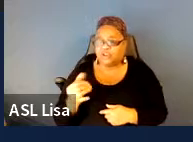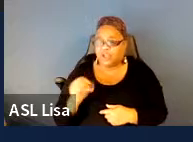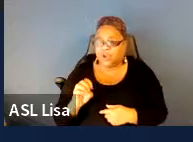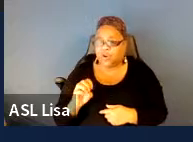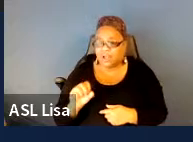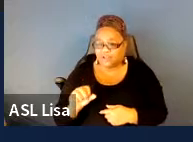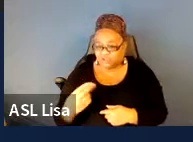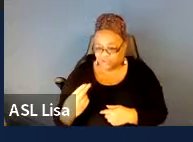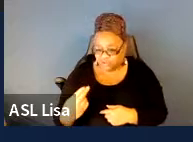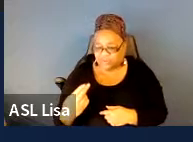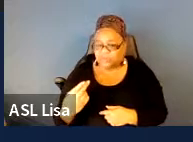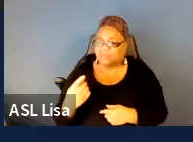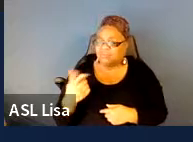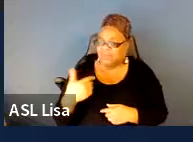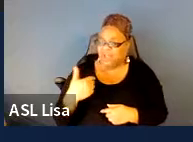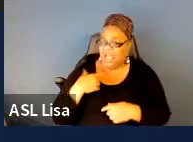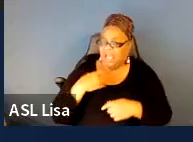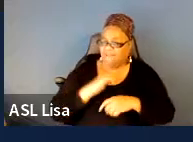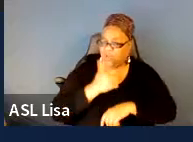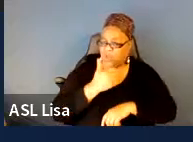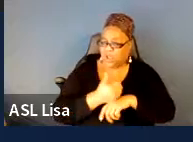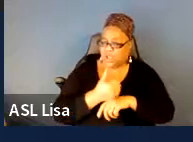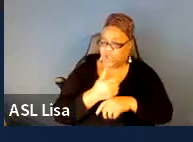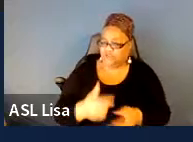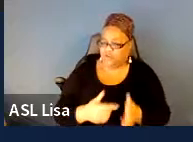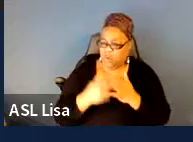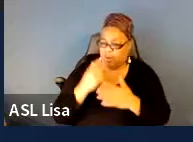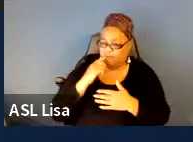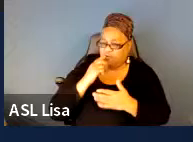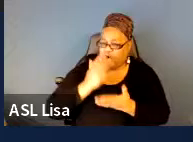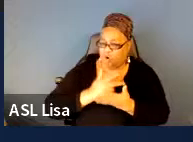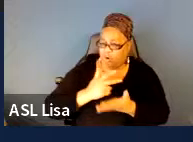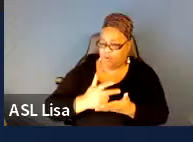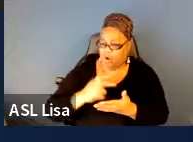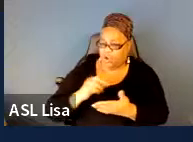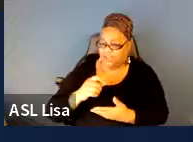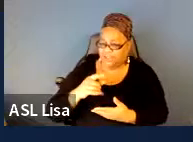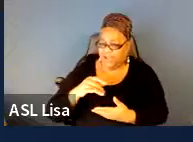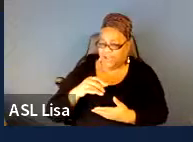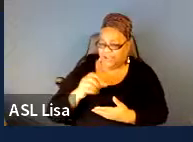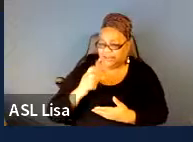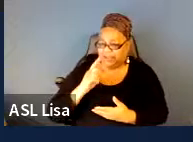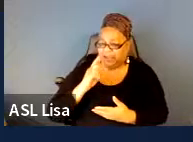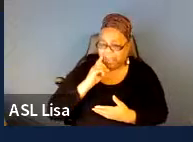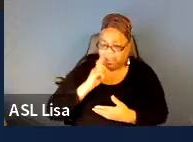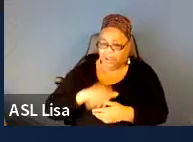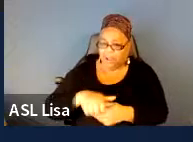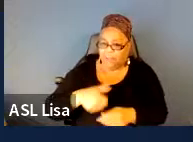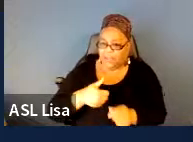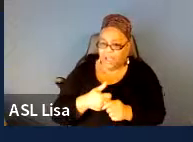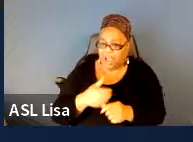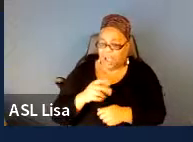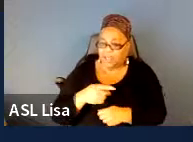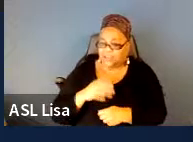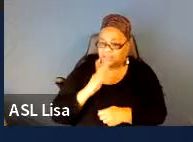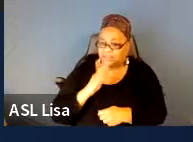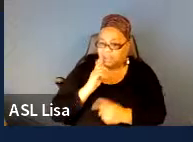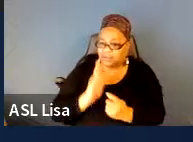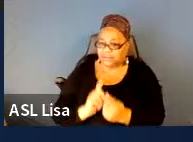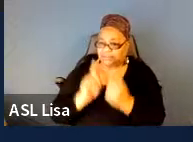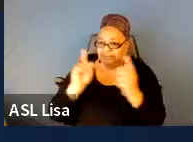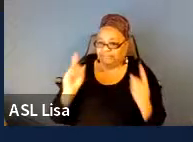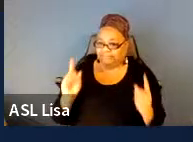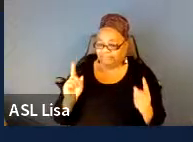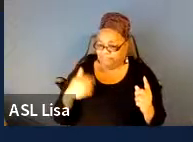signs? That is like distance behind the back of the space. You know what I mean? Yep. I'll answer that in a few